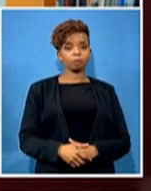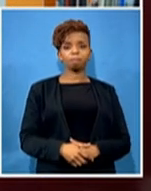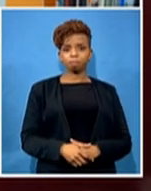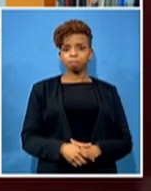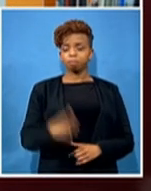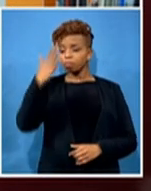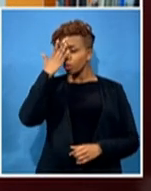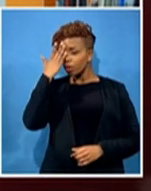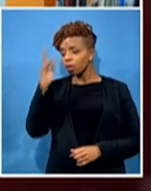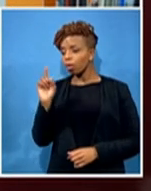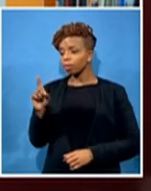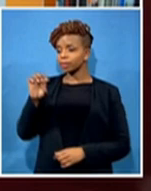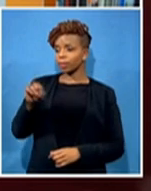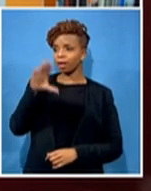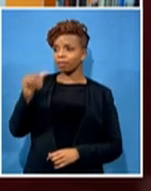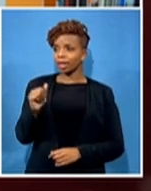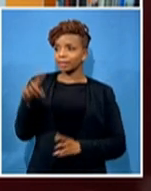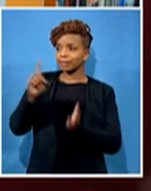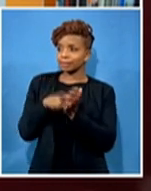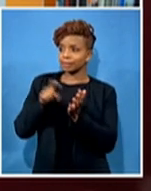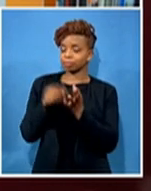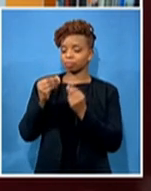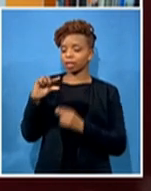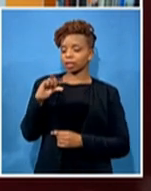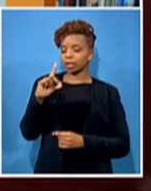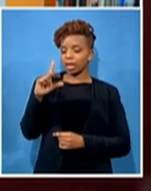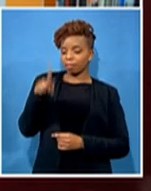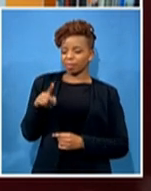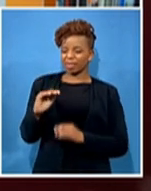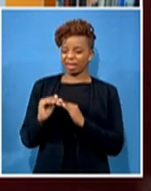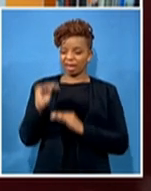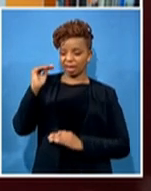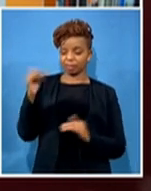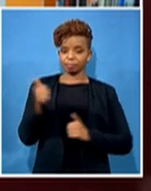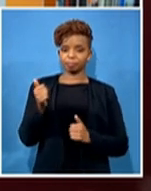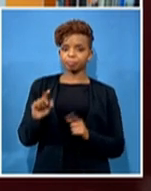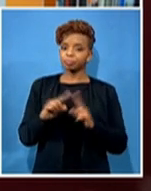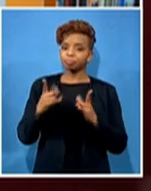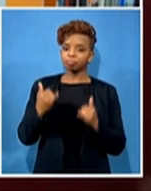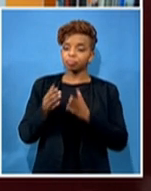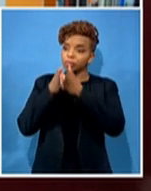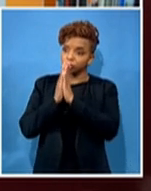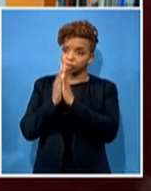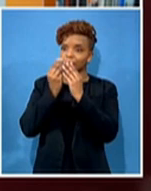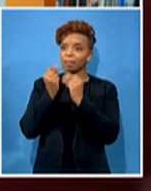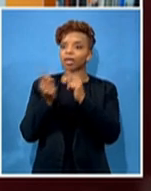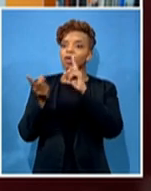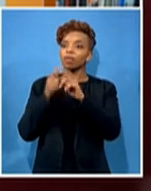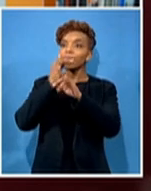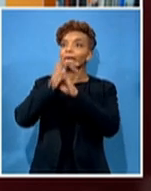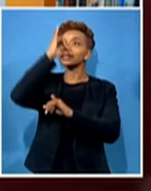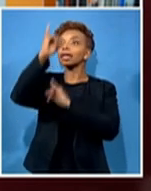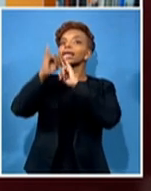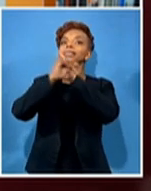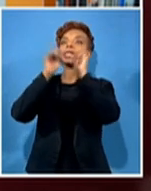high. By taking more debt from international sources, do we run a risk, Mike, of being in